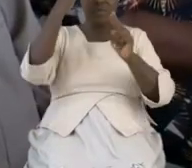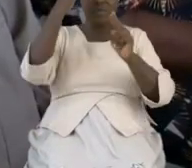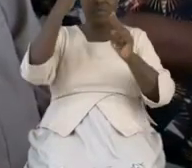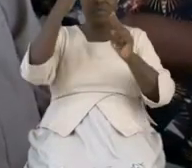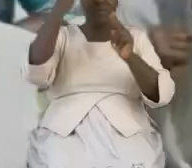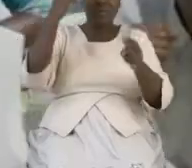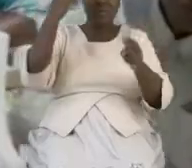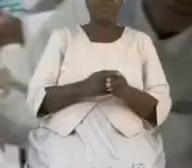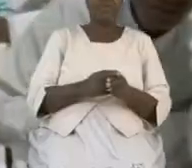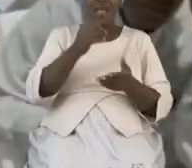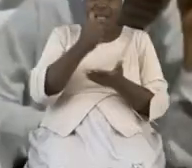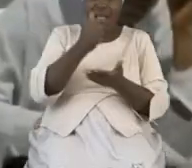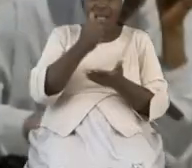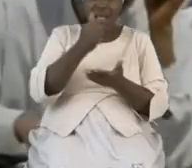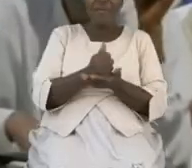Amen.